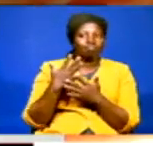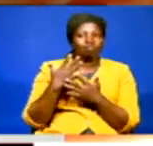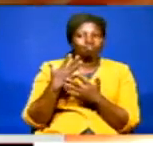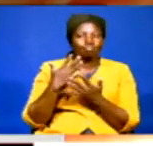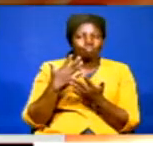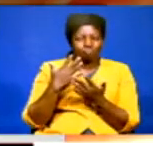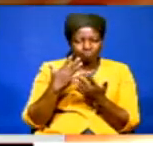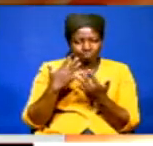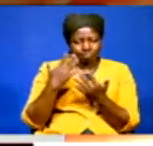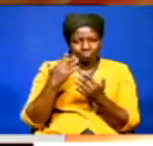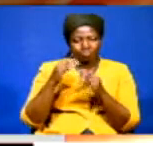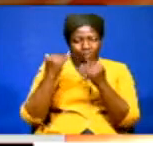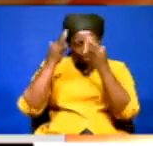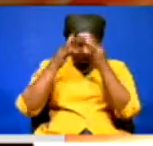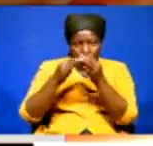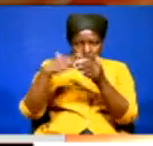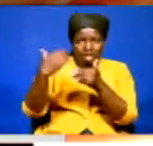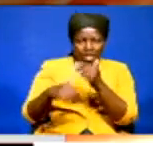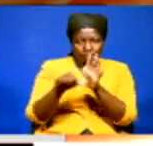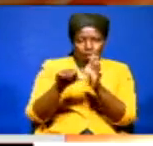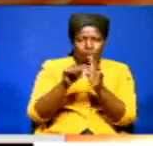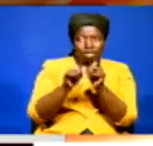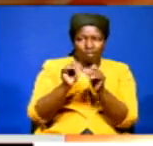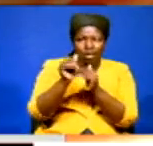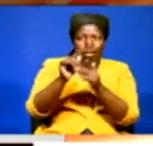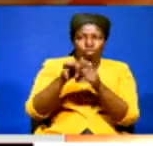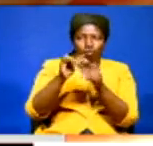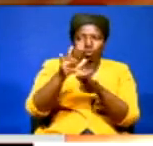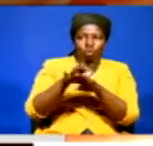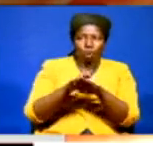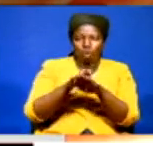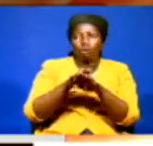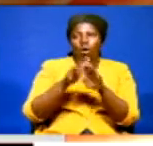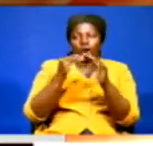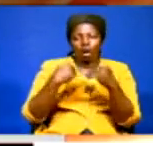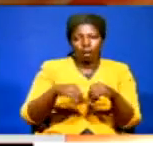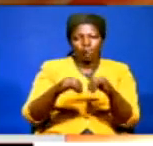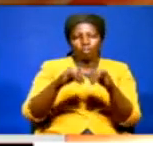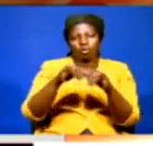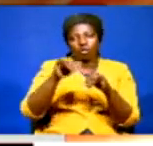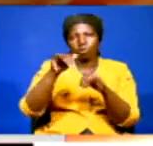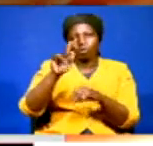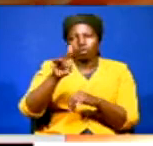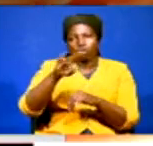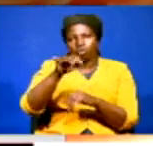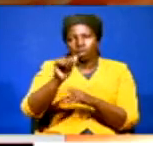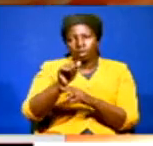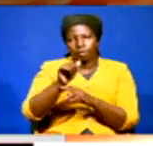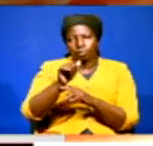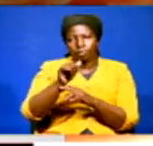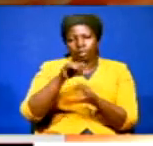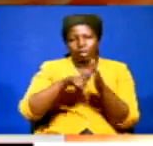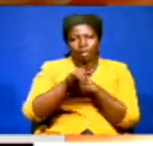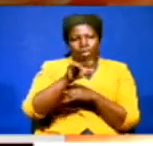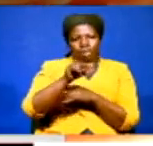slowed implementation of lower Kuja Irrigation scheme in Nyatike. Implementation of the irrigation project that targeted